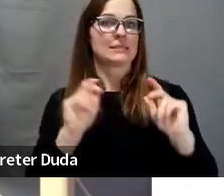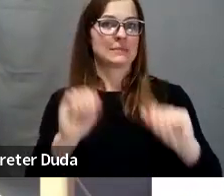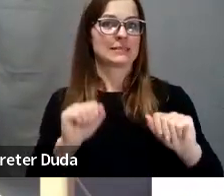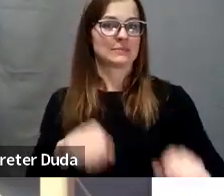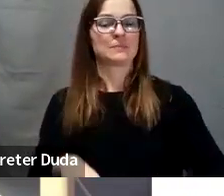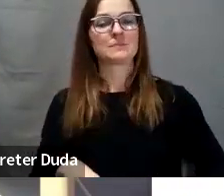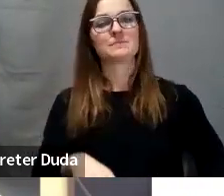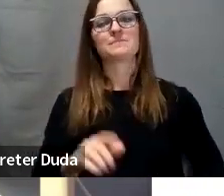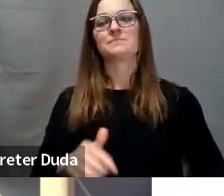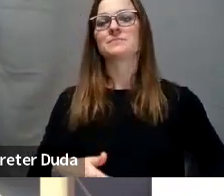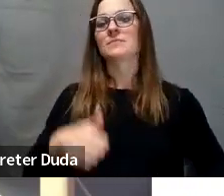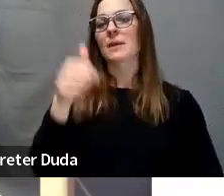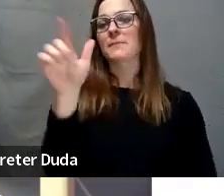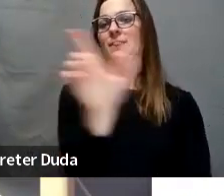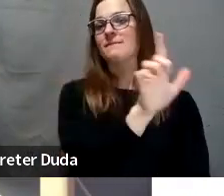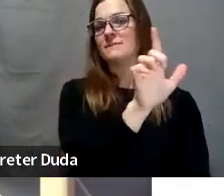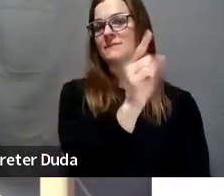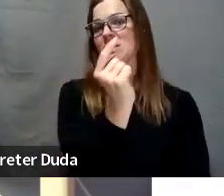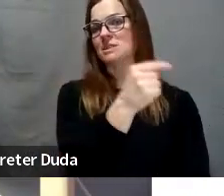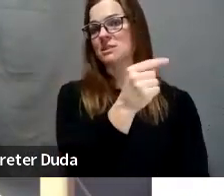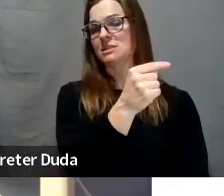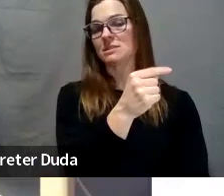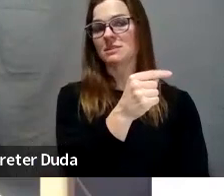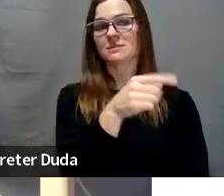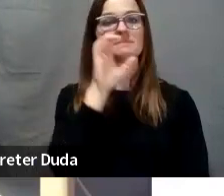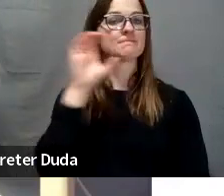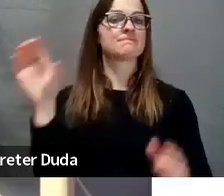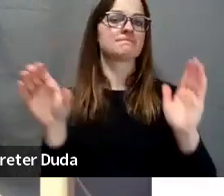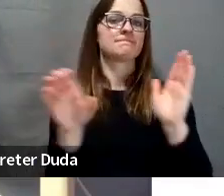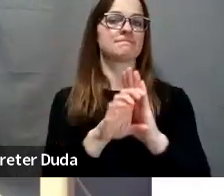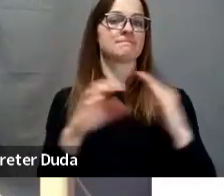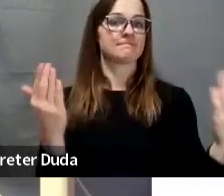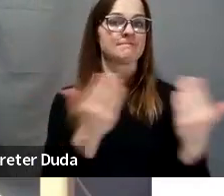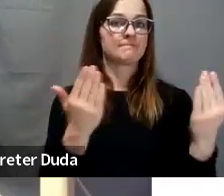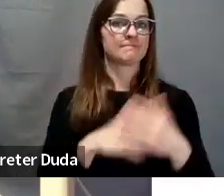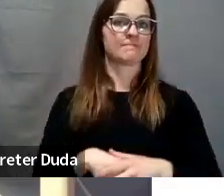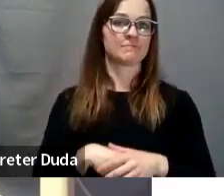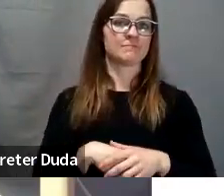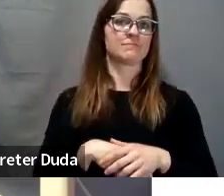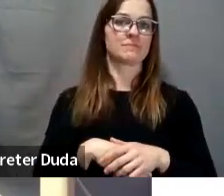on the upper left-hand corner of this slide is a picture of a plant